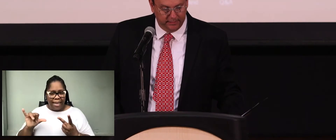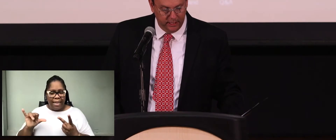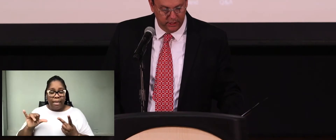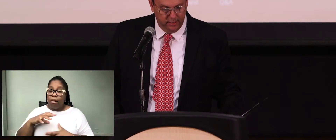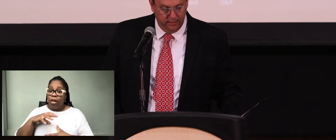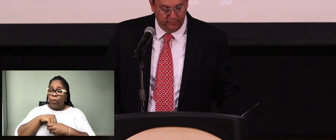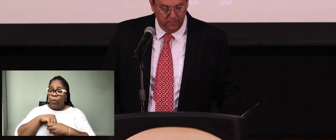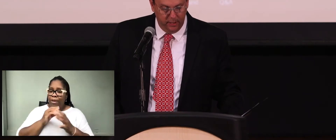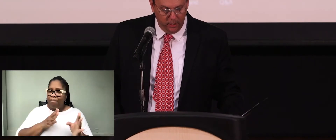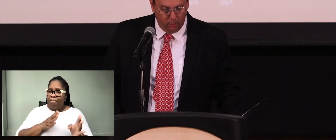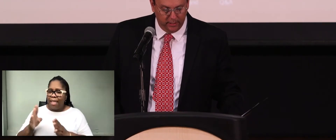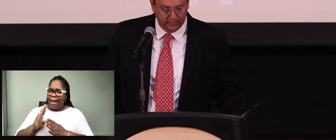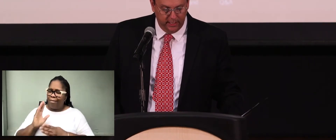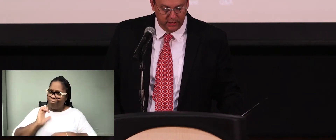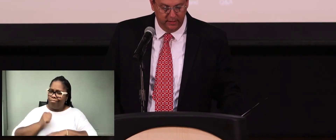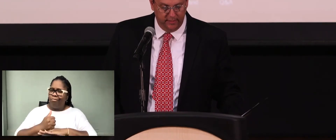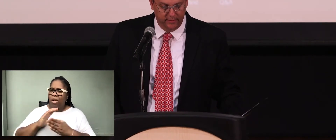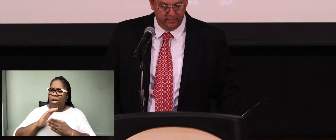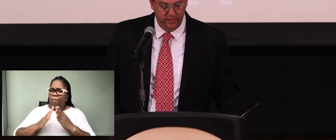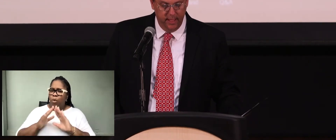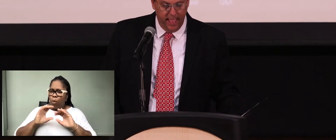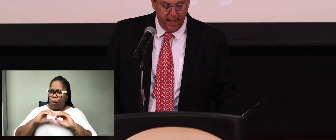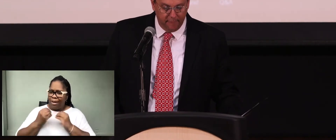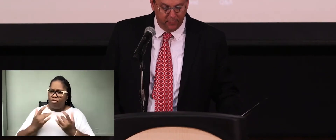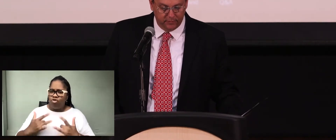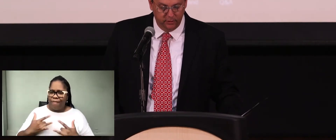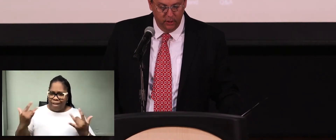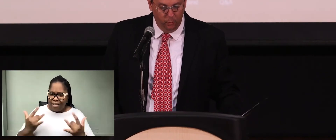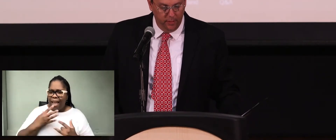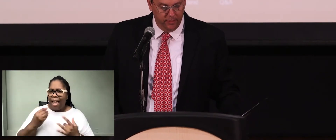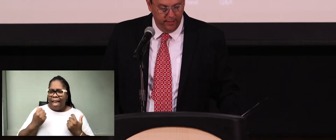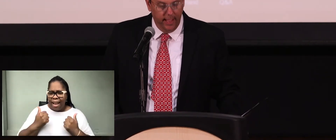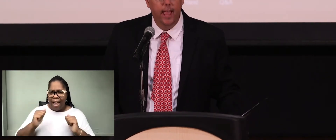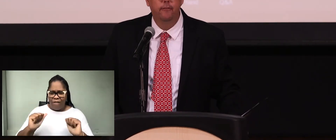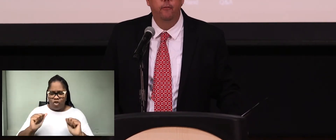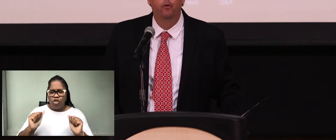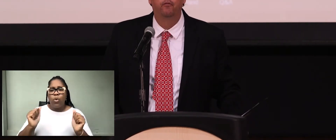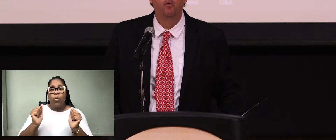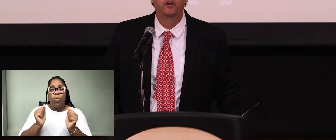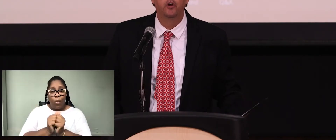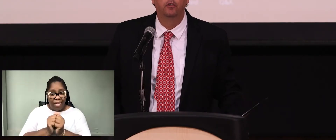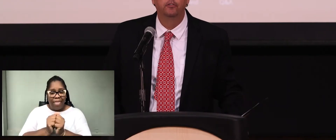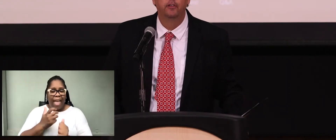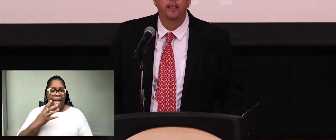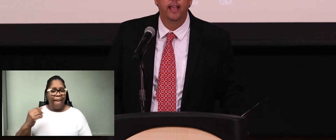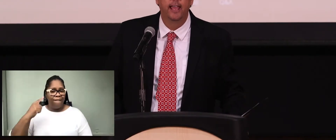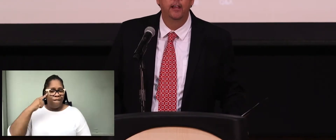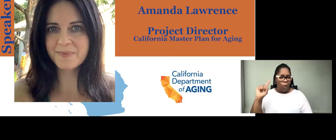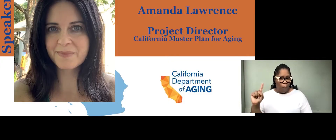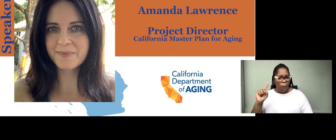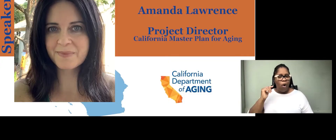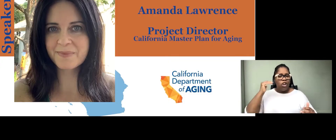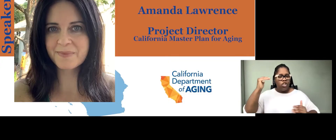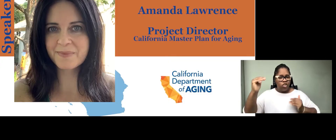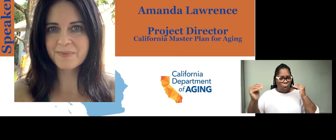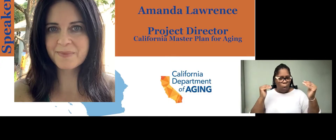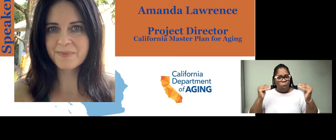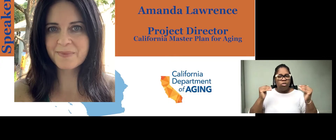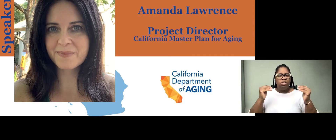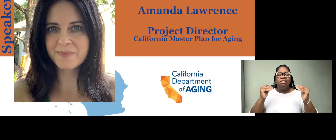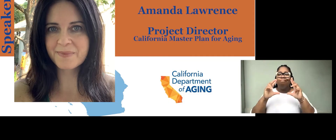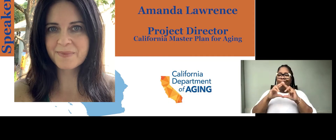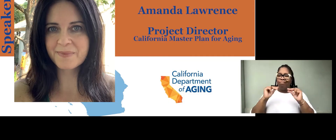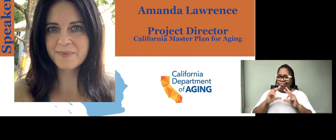and implementation of community organization events and efforts with and for adults in